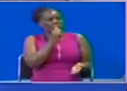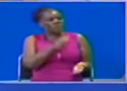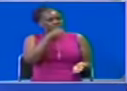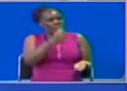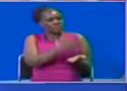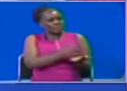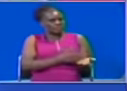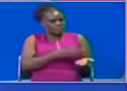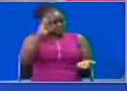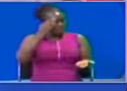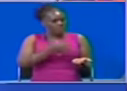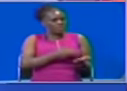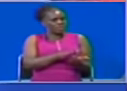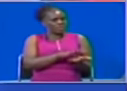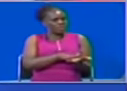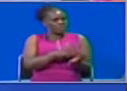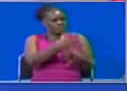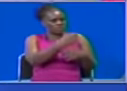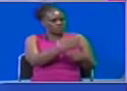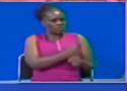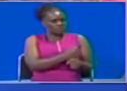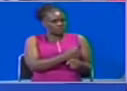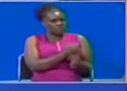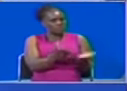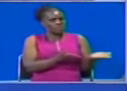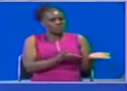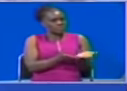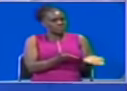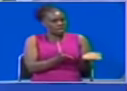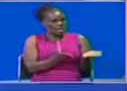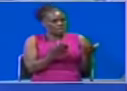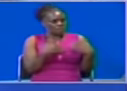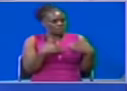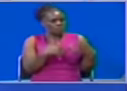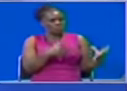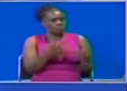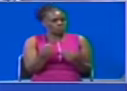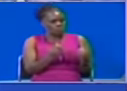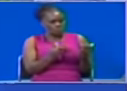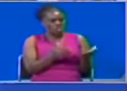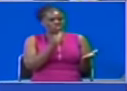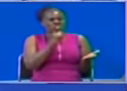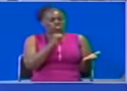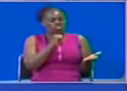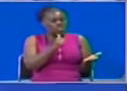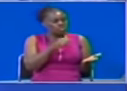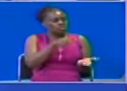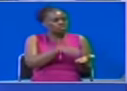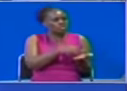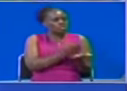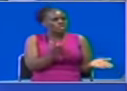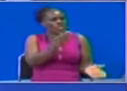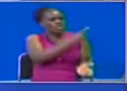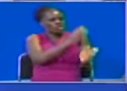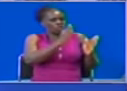the faith-based organizations, have gone all out to serve those who are reaching them. Mm-hmm. This is not a situation that any doctor,